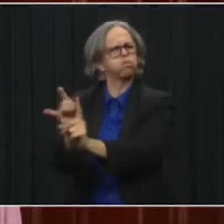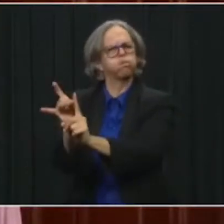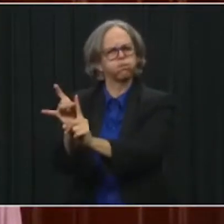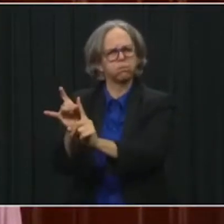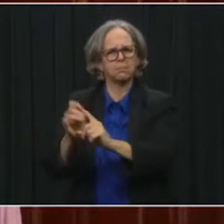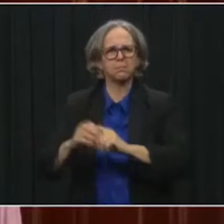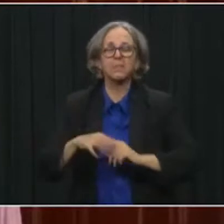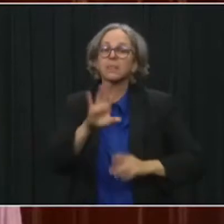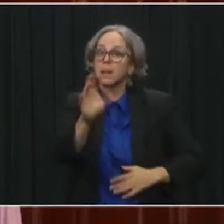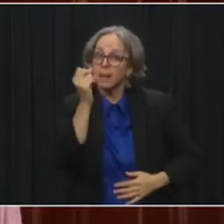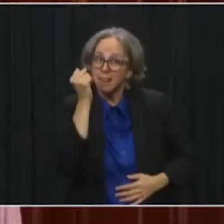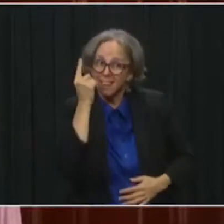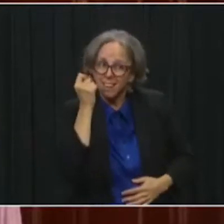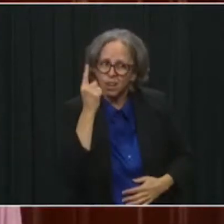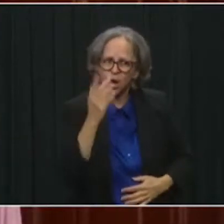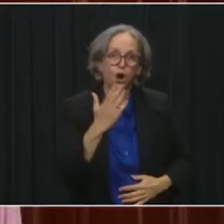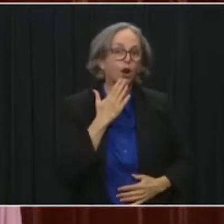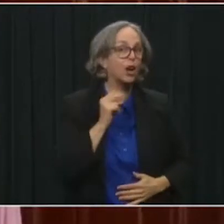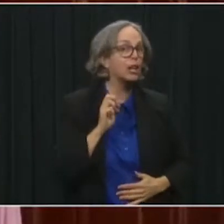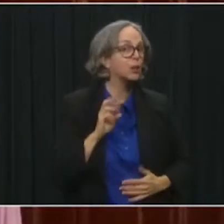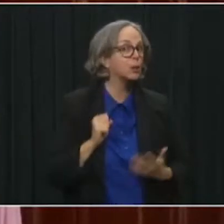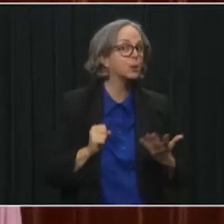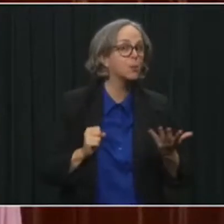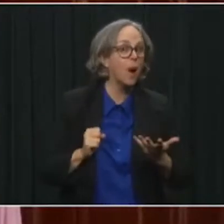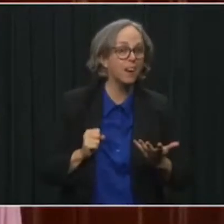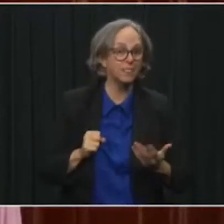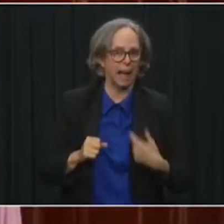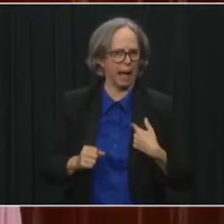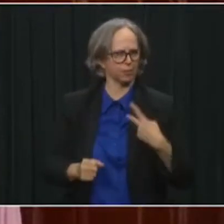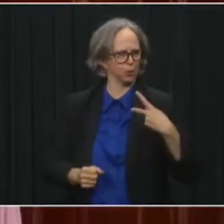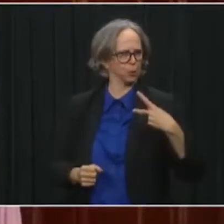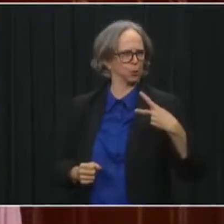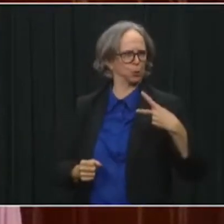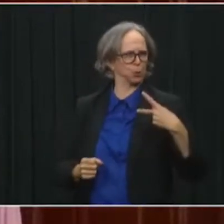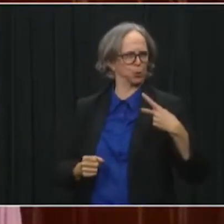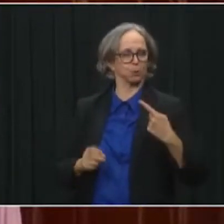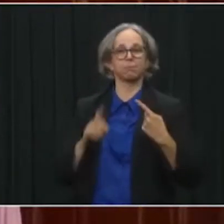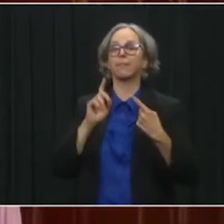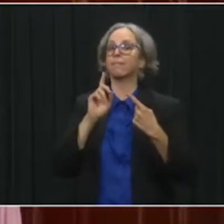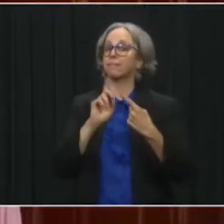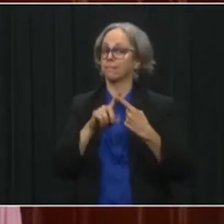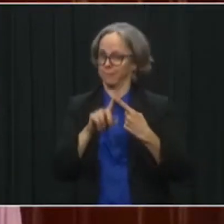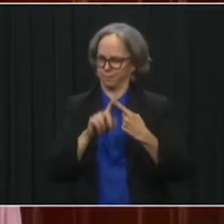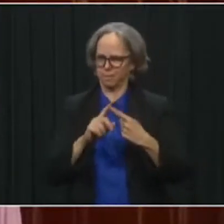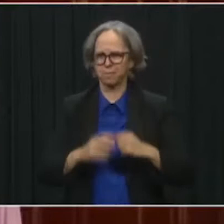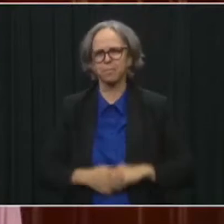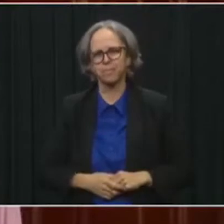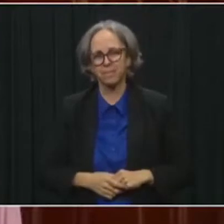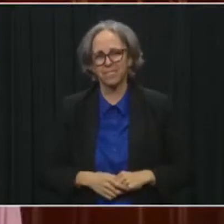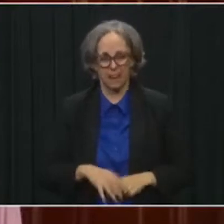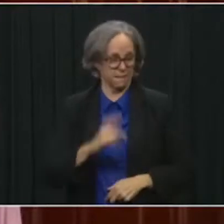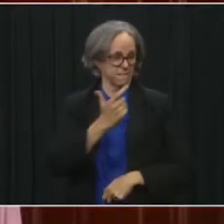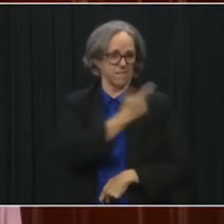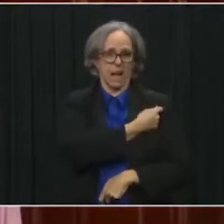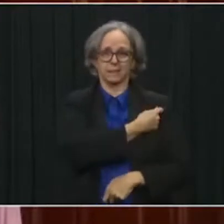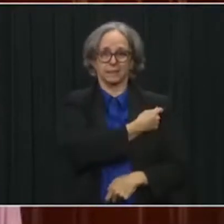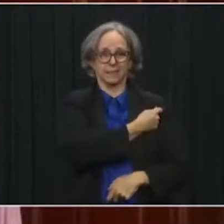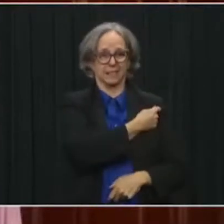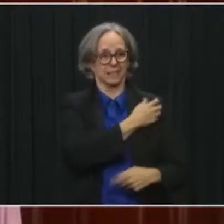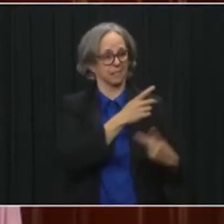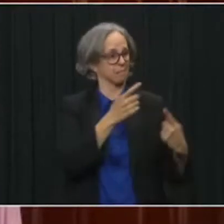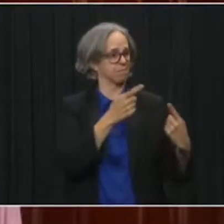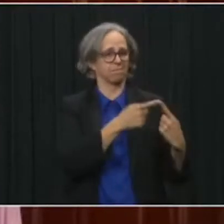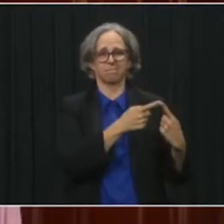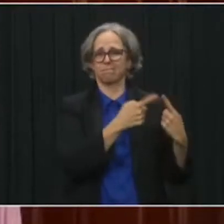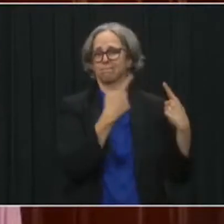really 2 things that remain very, very clear. Number 1, our vaccines are absolutely the key